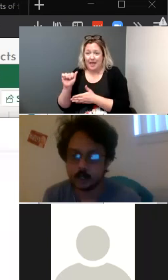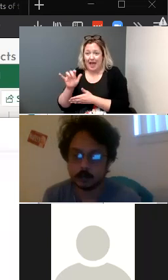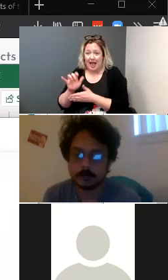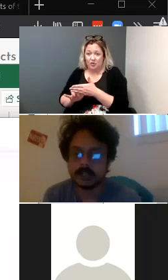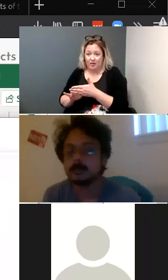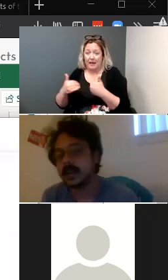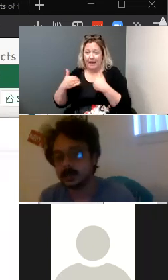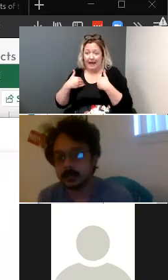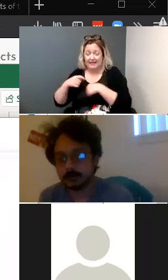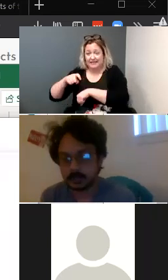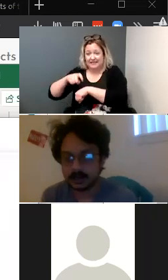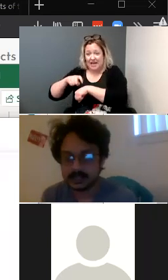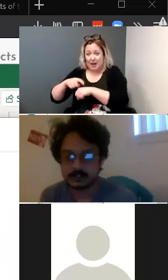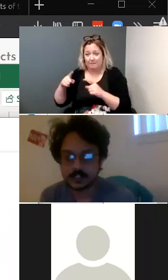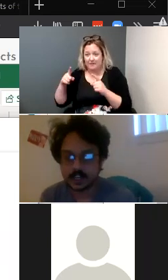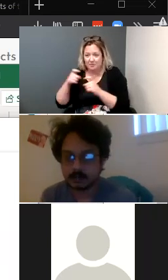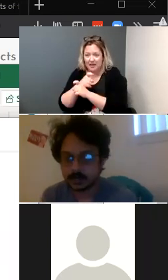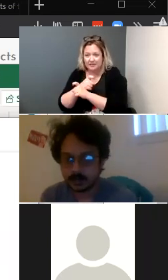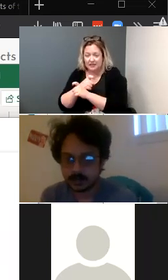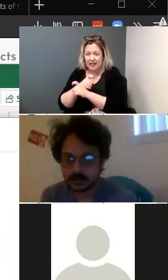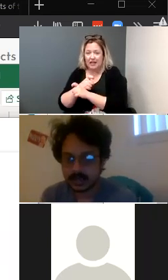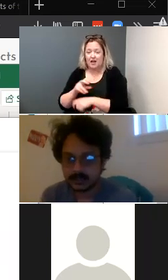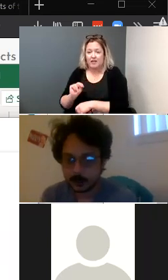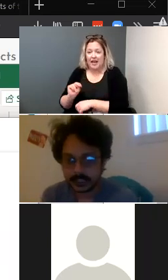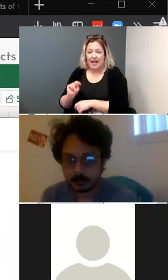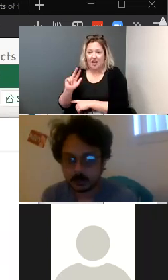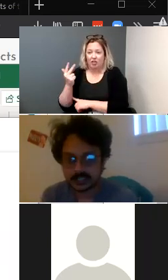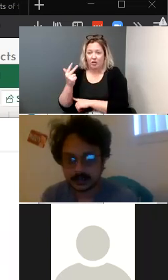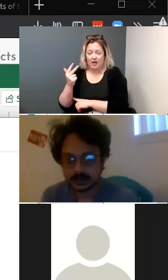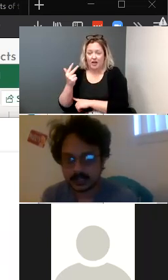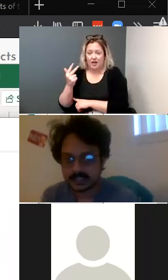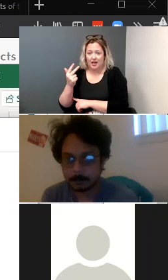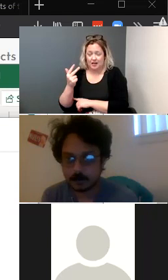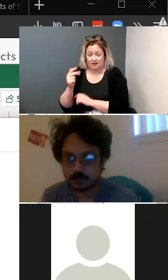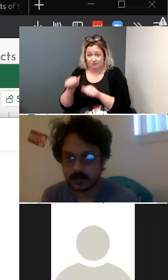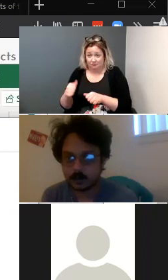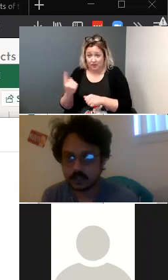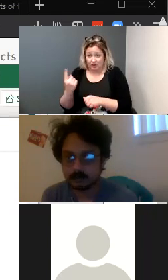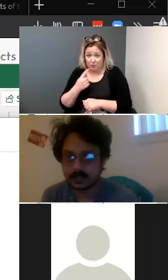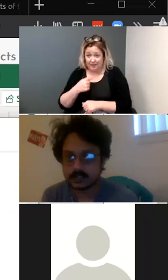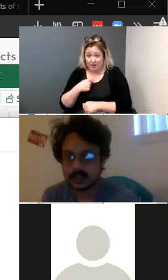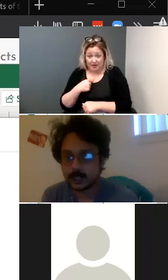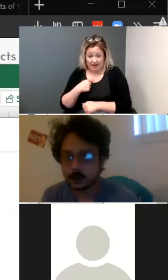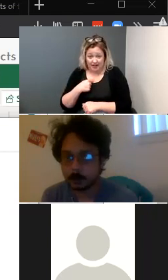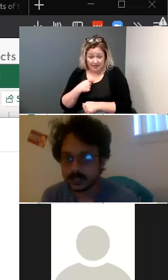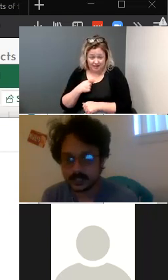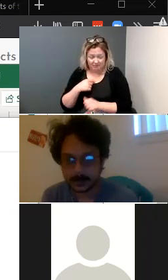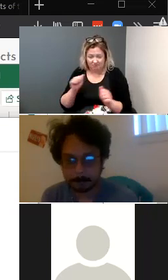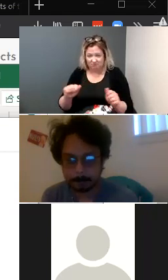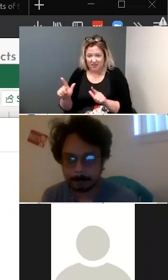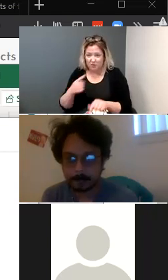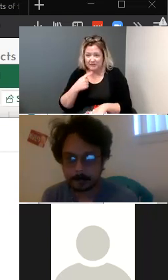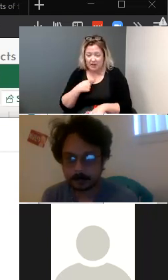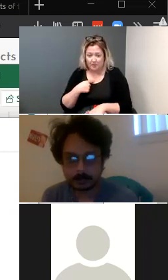complexity of n-cube? It might be less efficient, but can someone tell me what's an example of an algorithm that is n-cubed